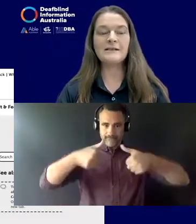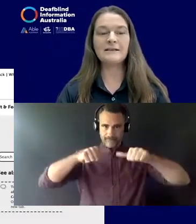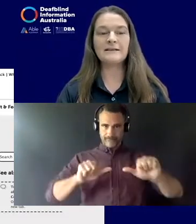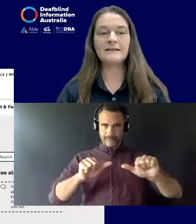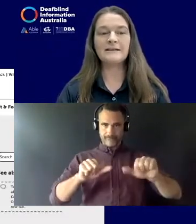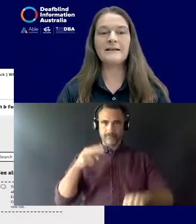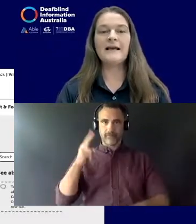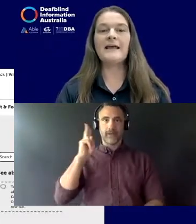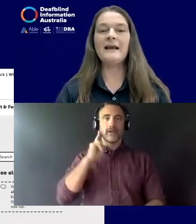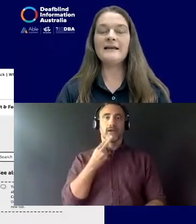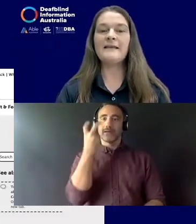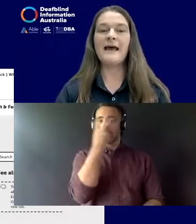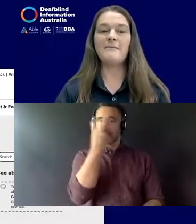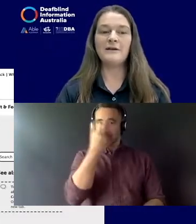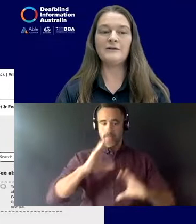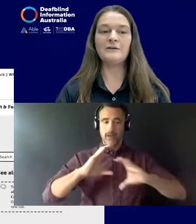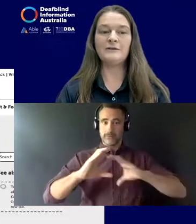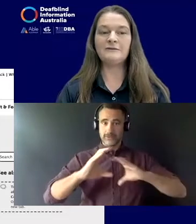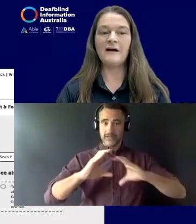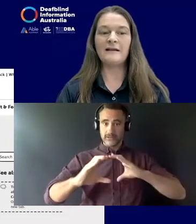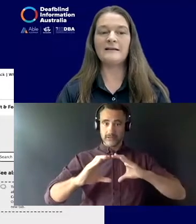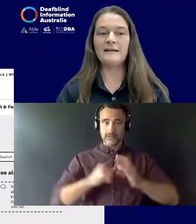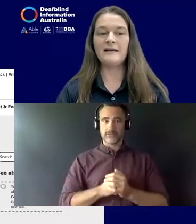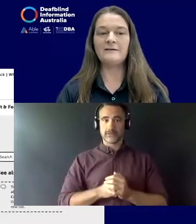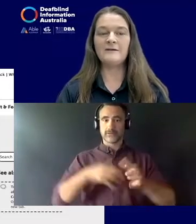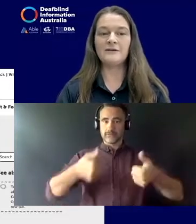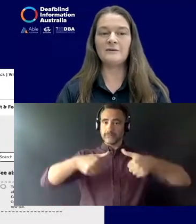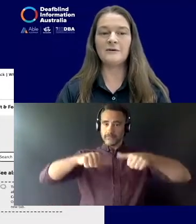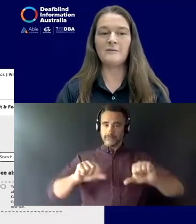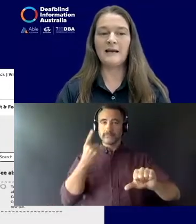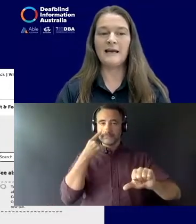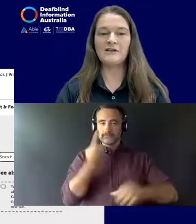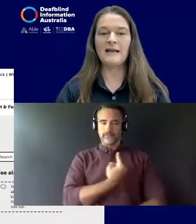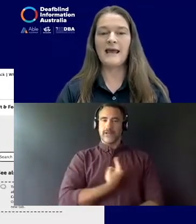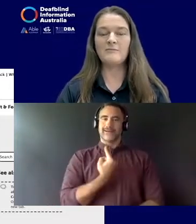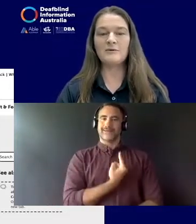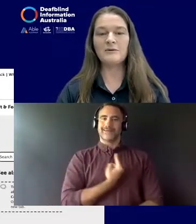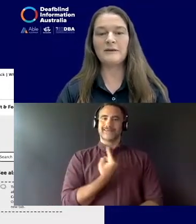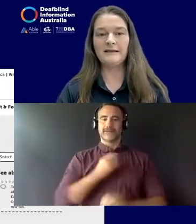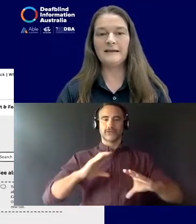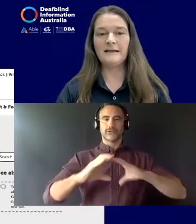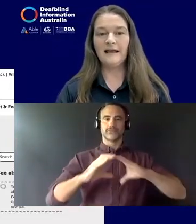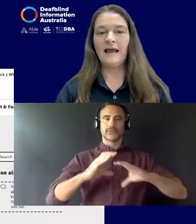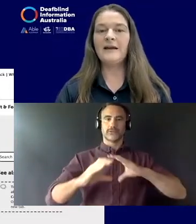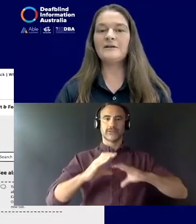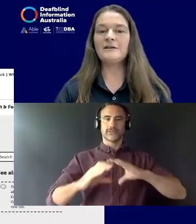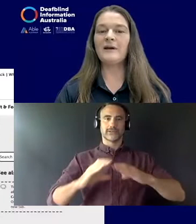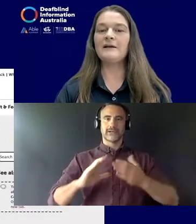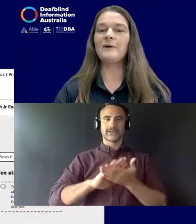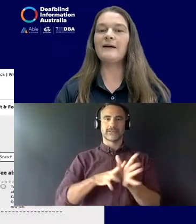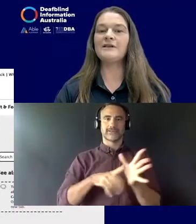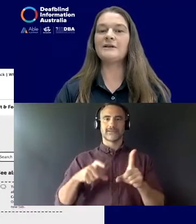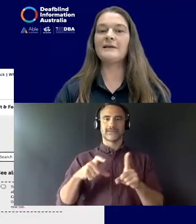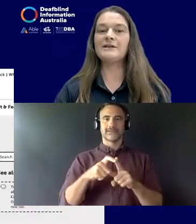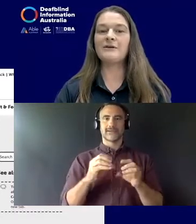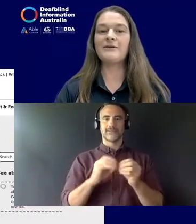Communication. And then in that menu, you'll find the Individual Communication Handbook. And on screen, we